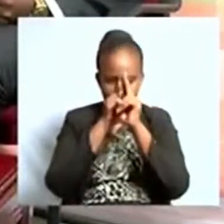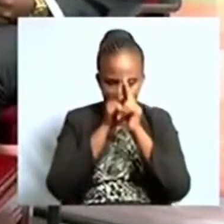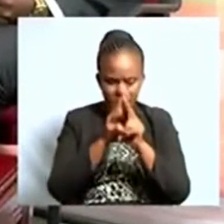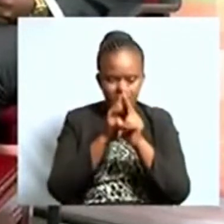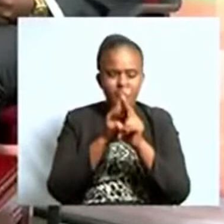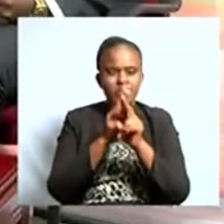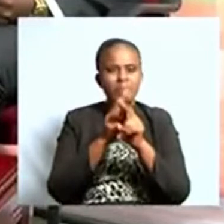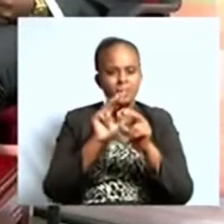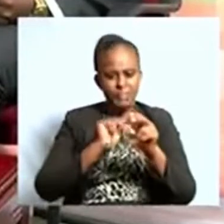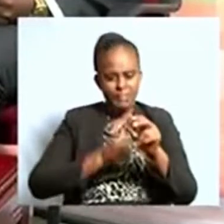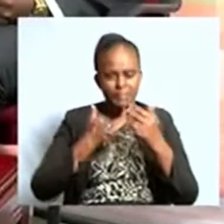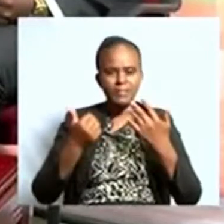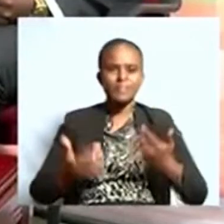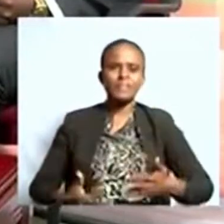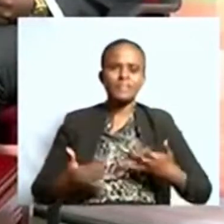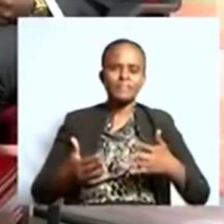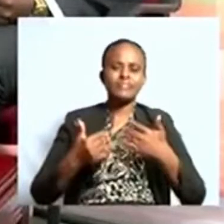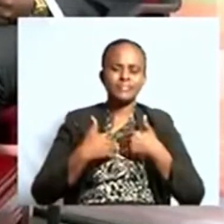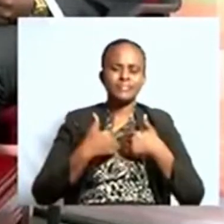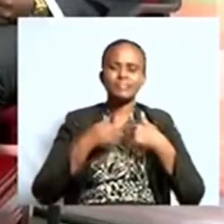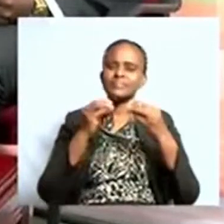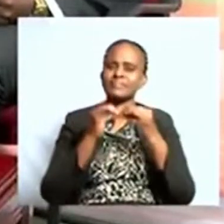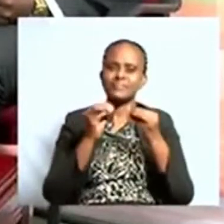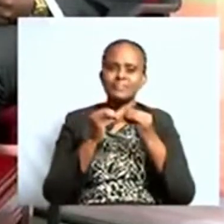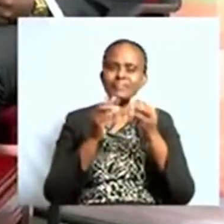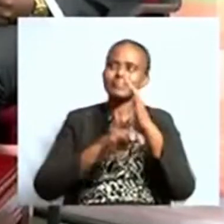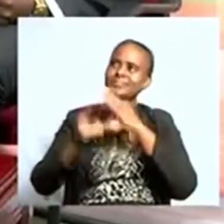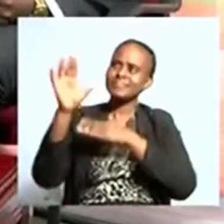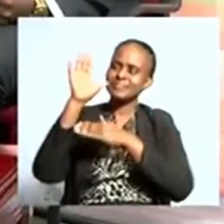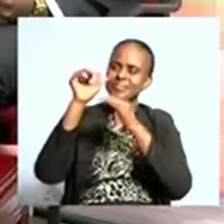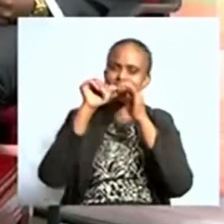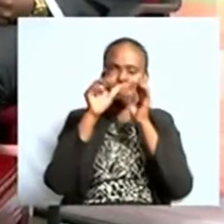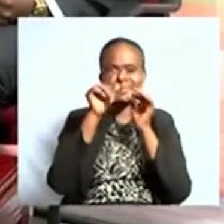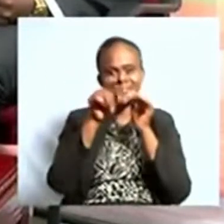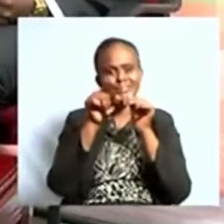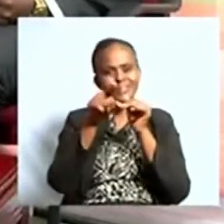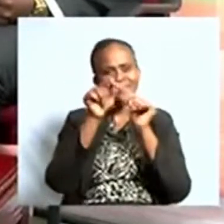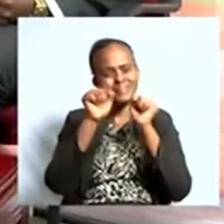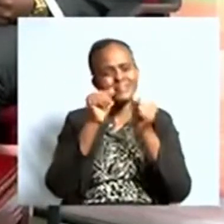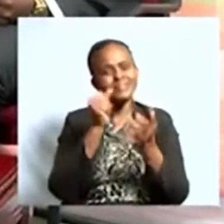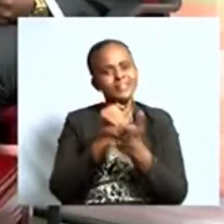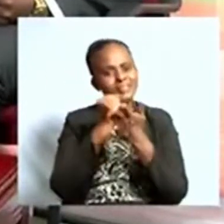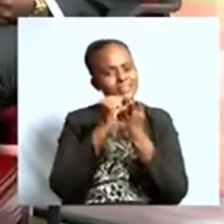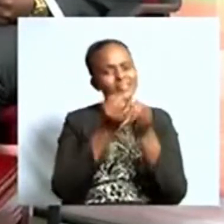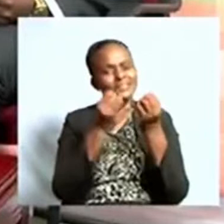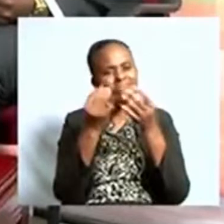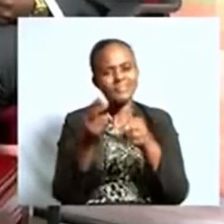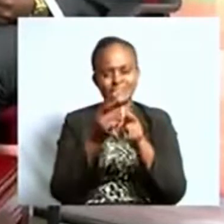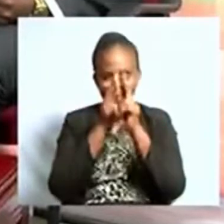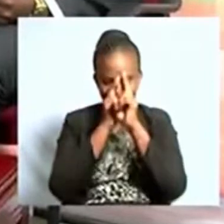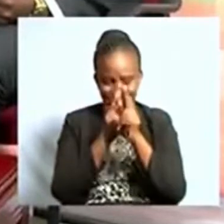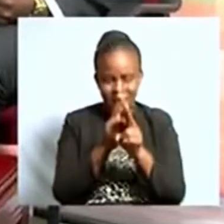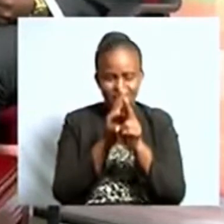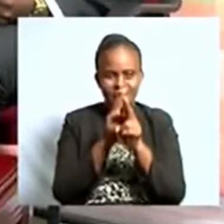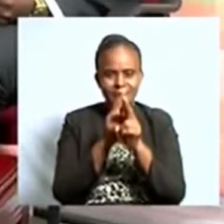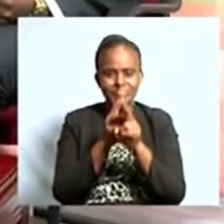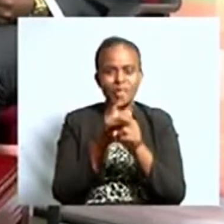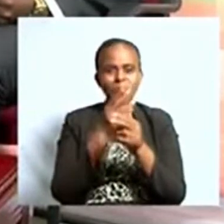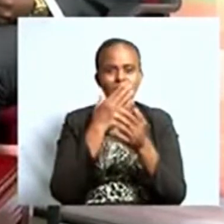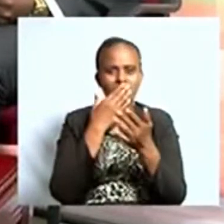We are so happy, sir. Mulungu akudalise nimutandalize vambiri Honorable. So far so